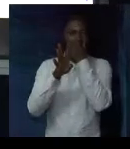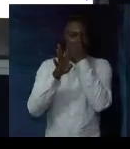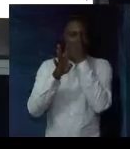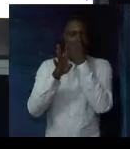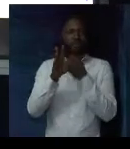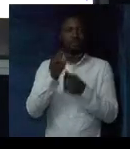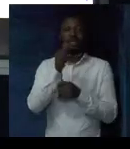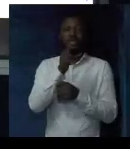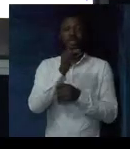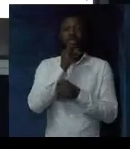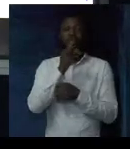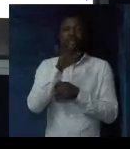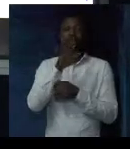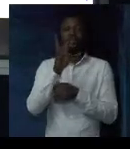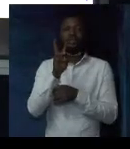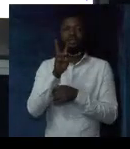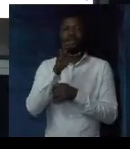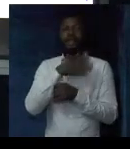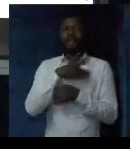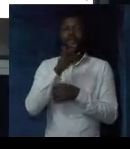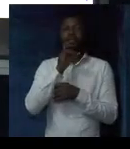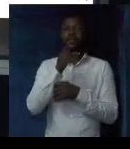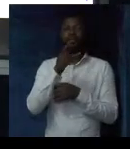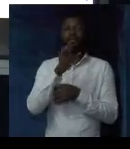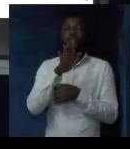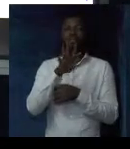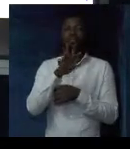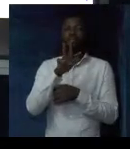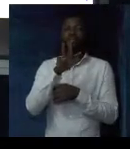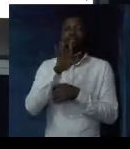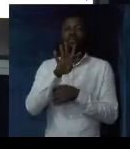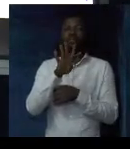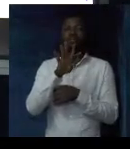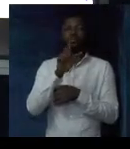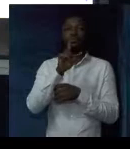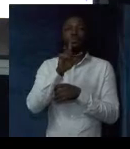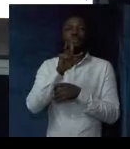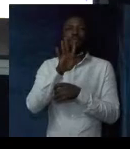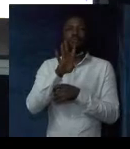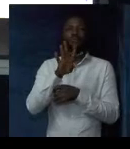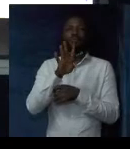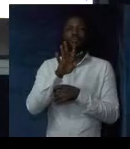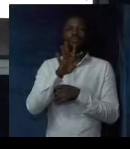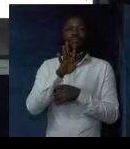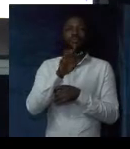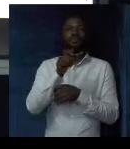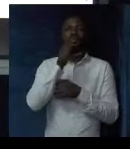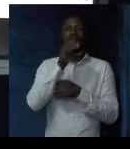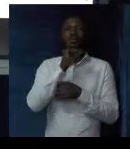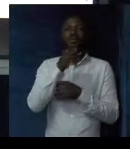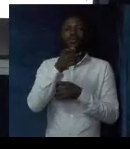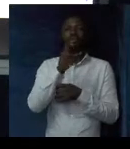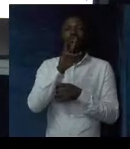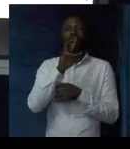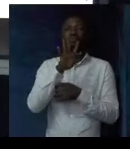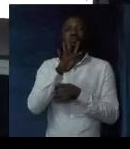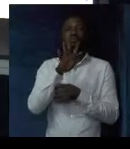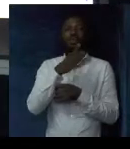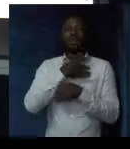124. A is 56 and B is 134. 134. A